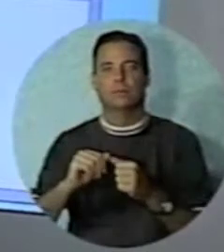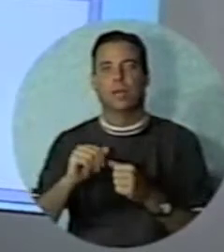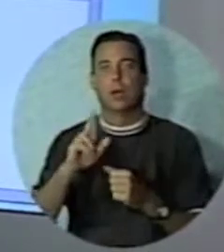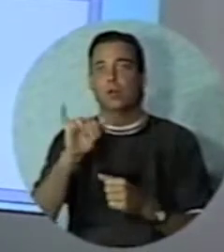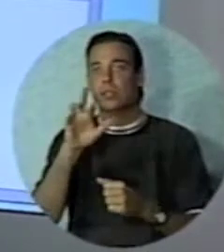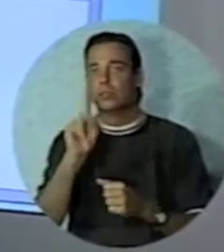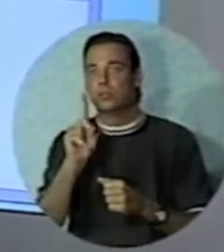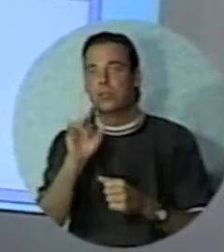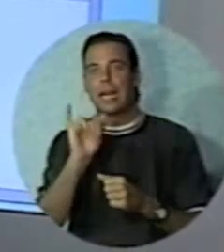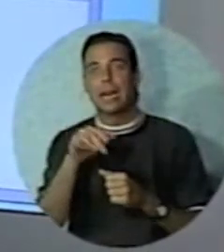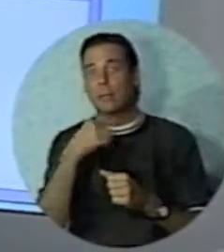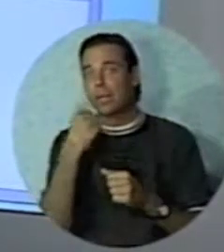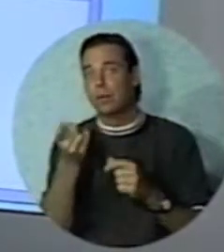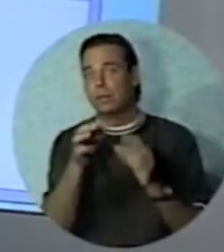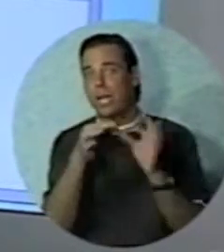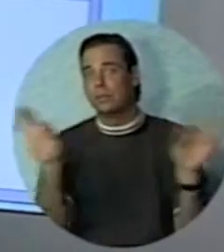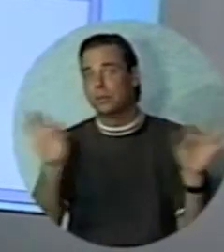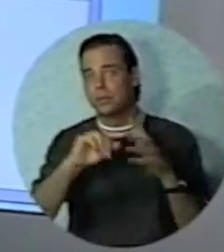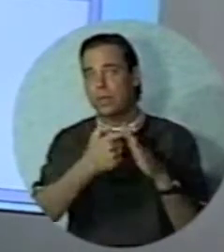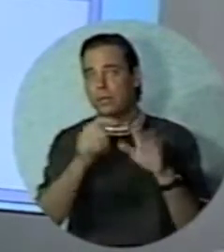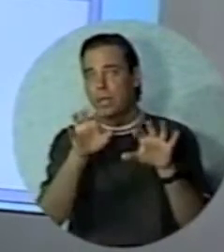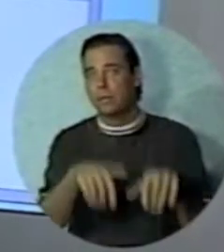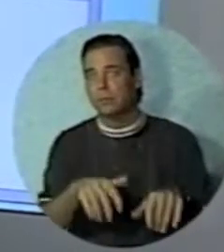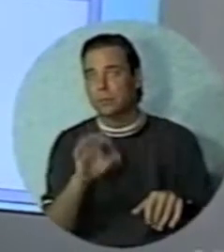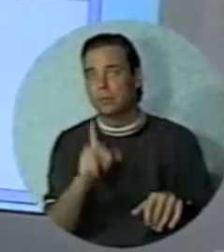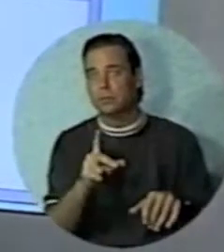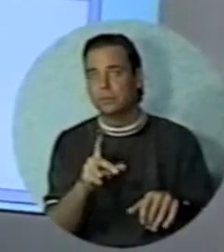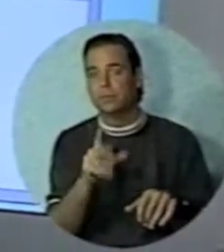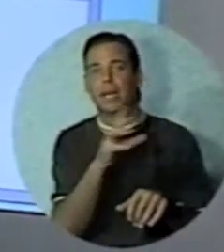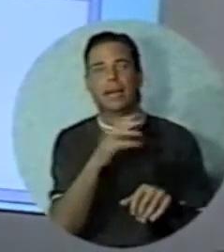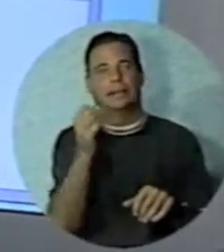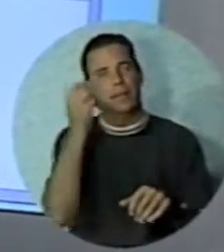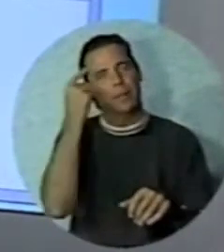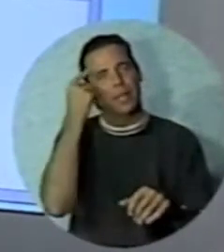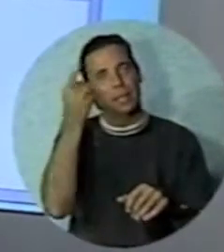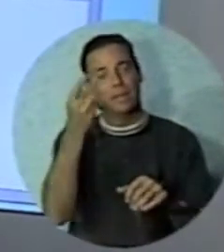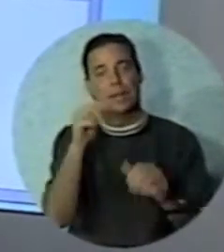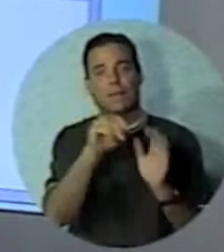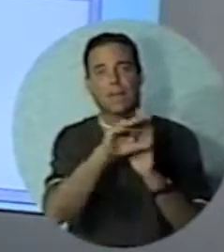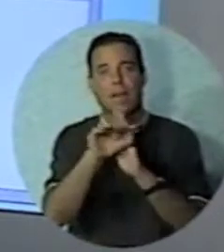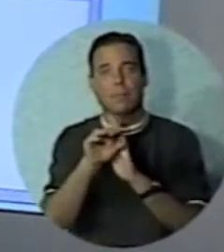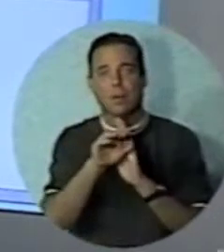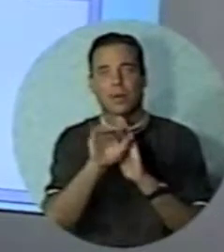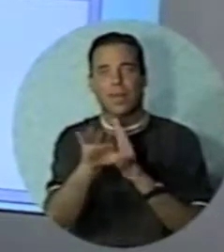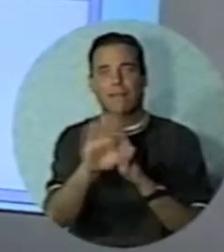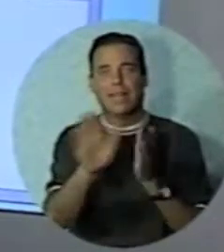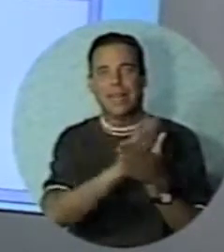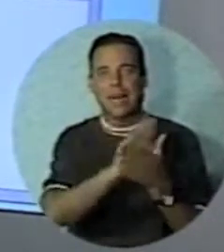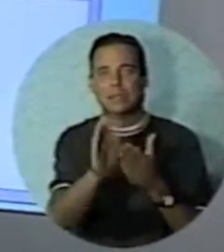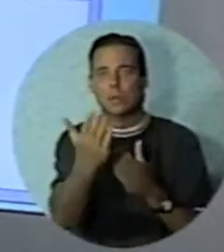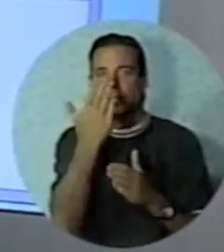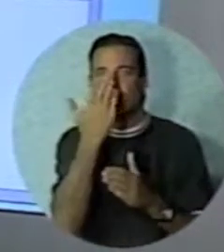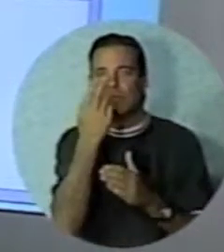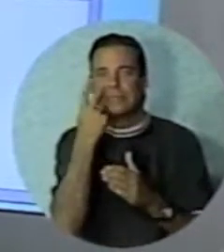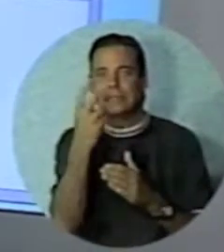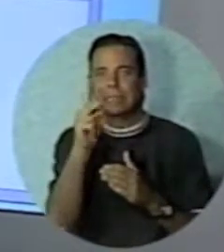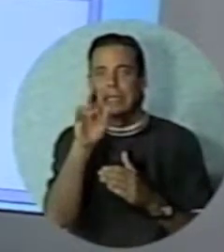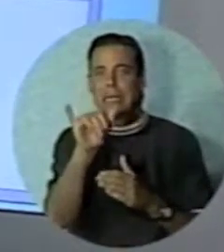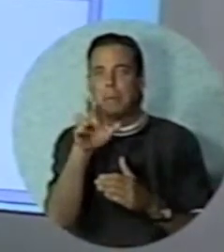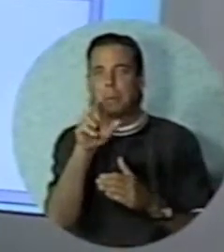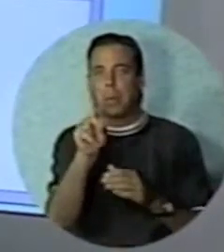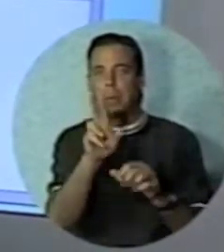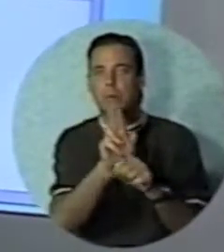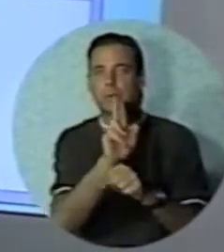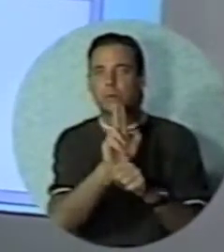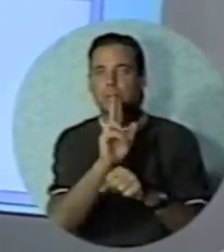could I actually give you a sentence and have you start to type? Sure. And I'm thinking, if we on the camera could get a nice tight look at the keyboard that Richard's